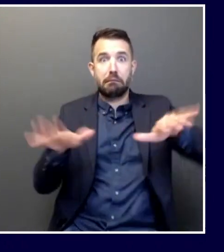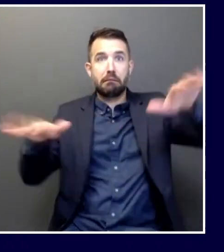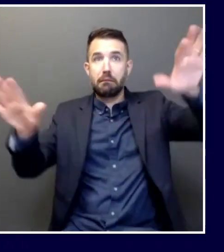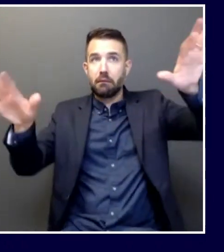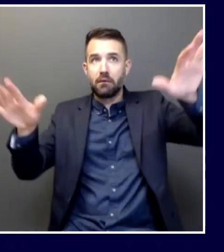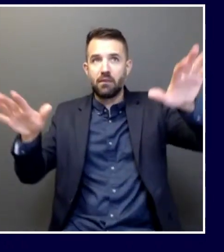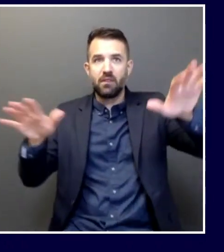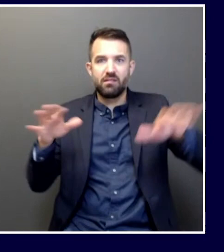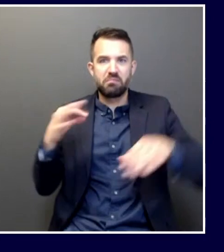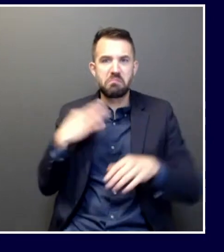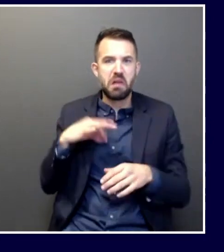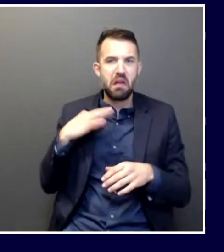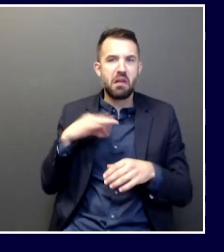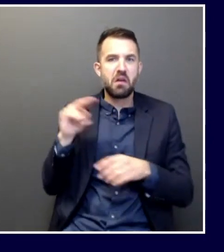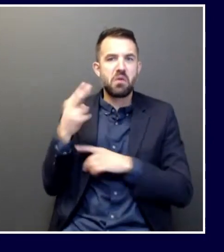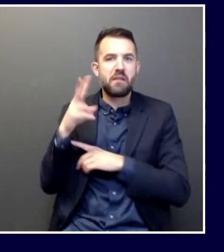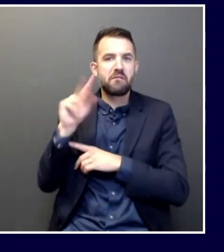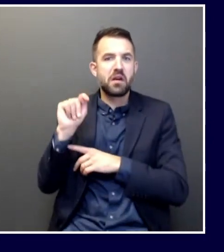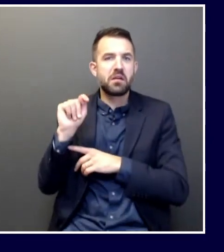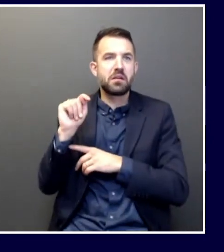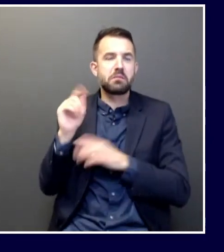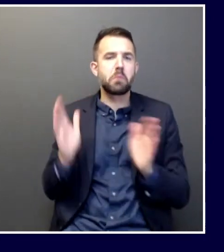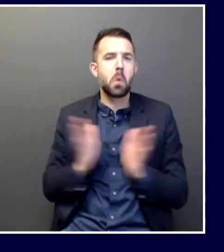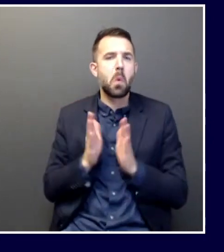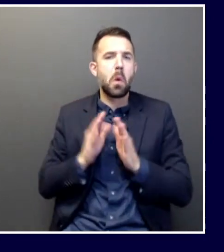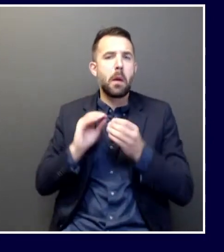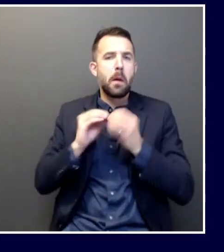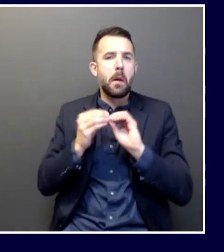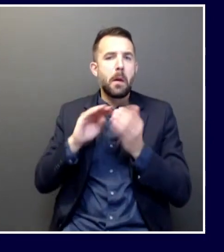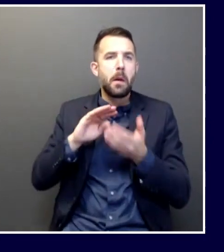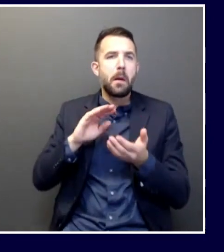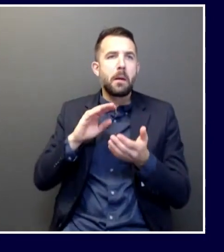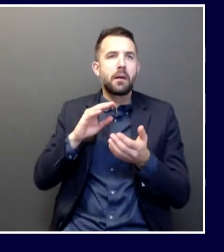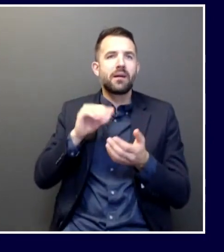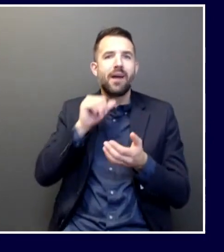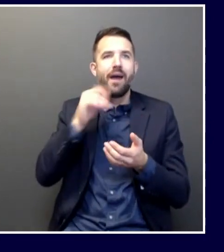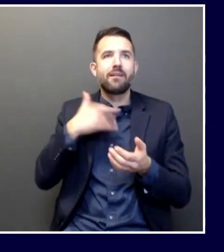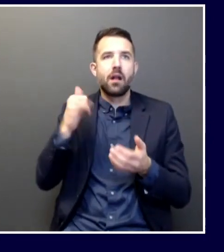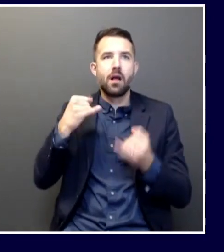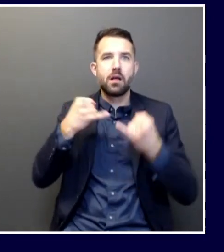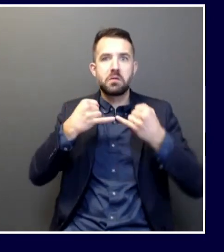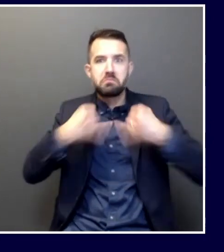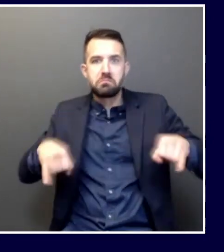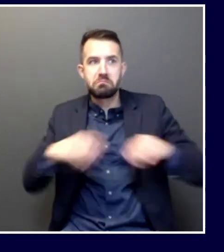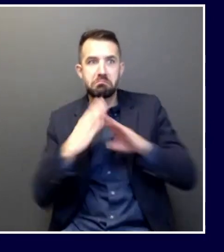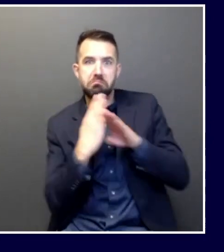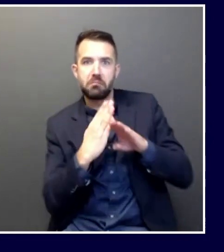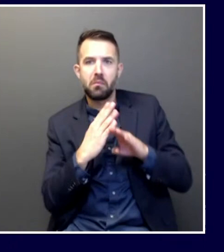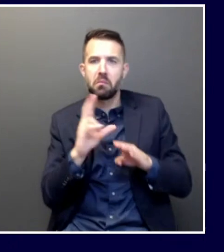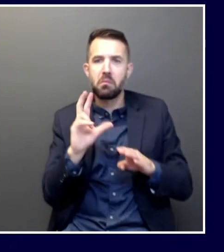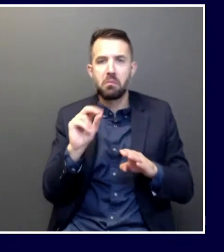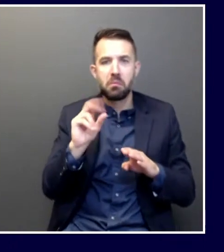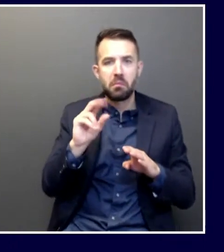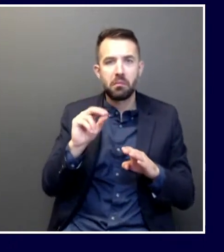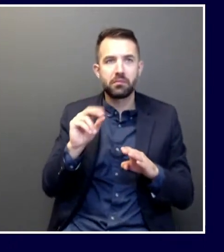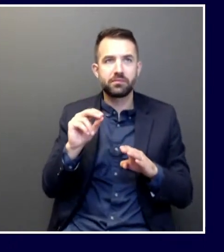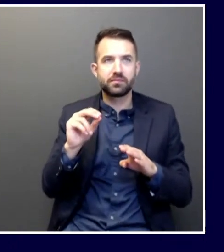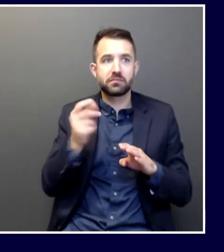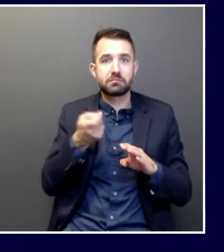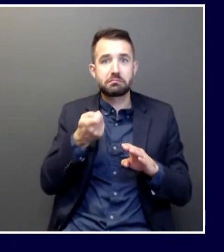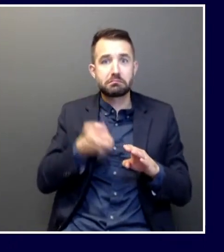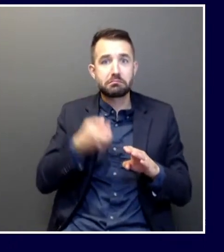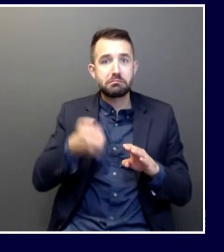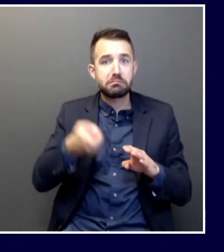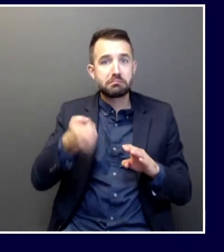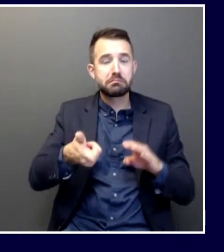state, be it Vermont, rural Maine, rural New Hampshire, the virus is being introduced into those parts